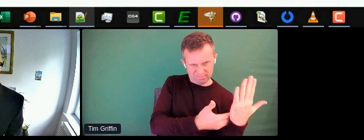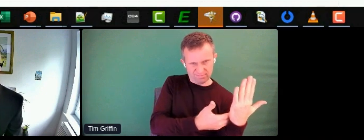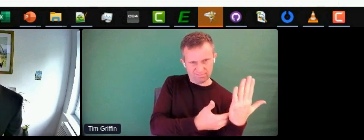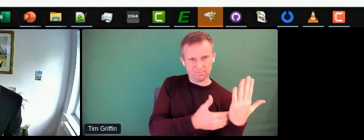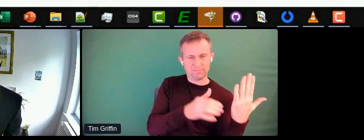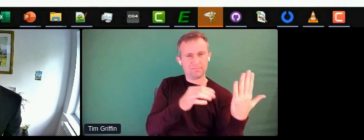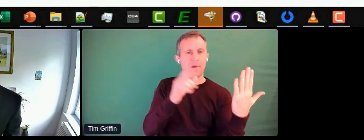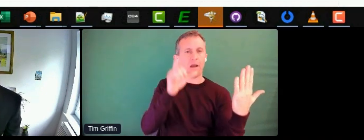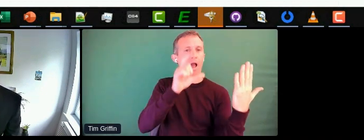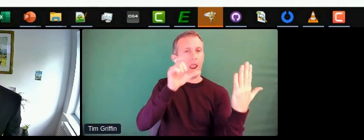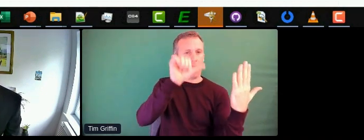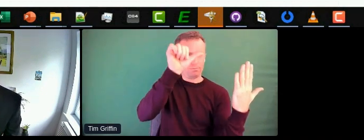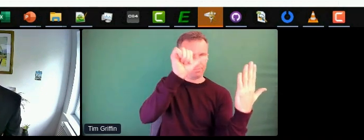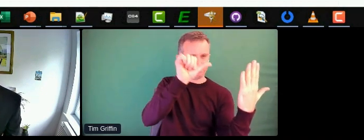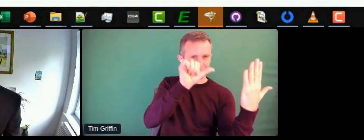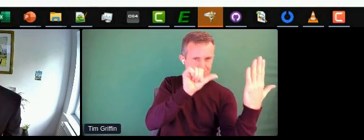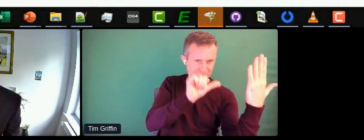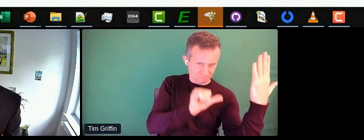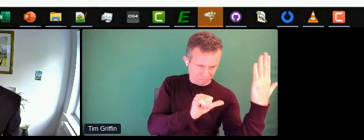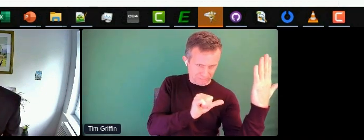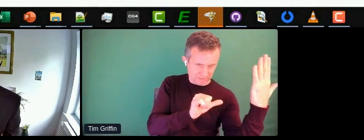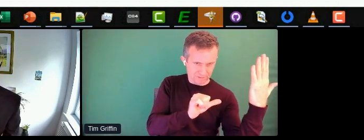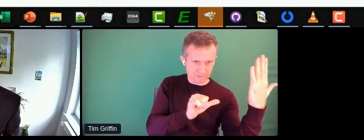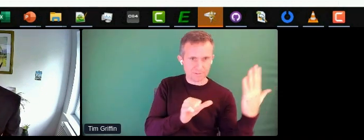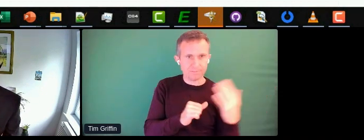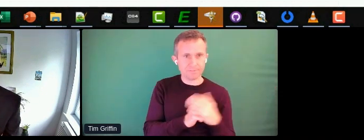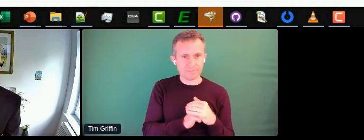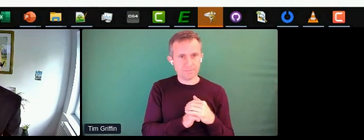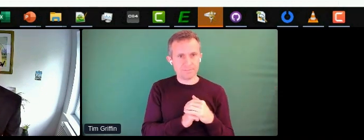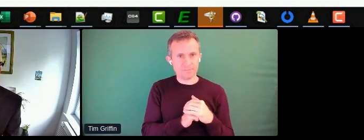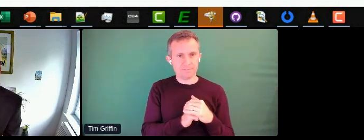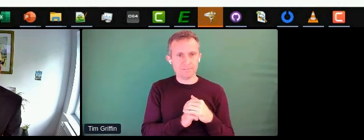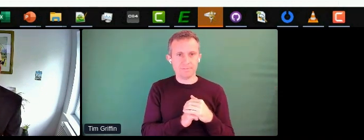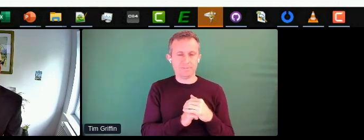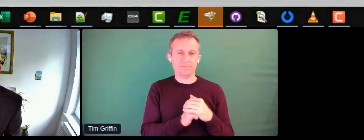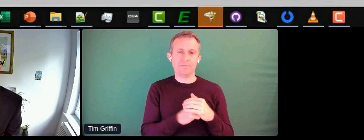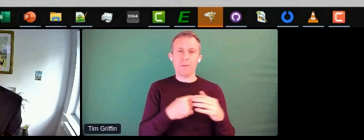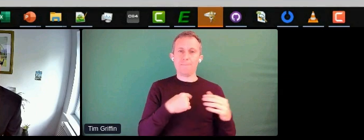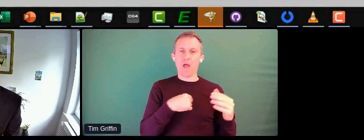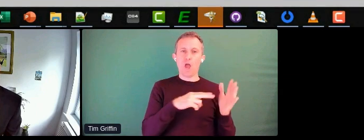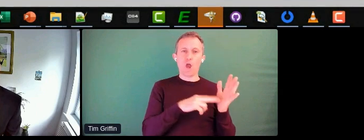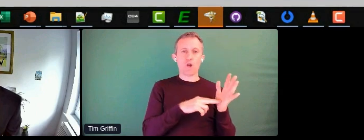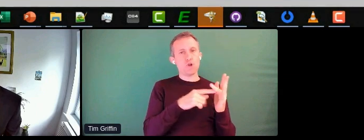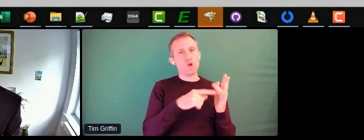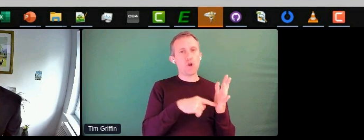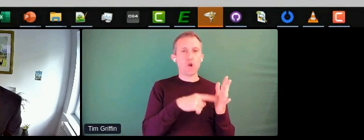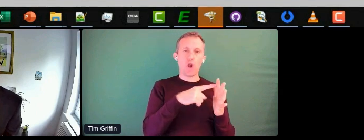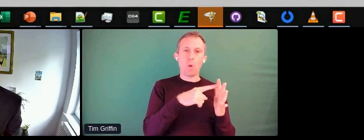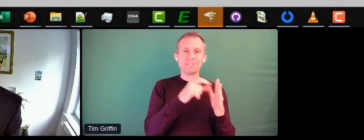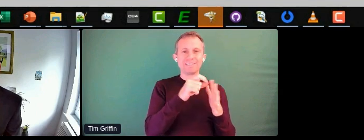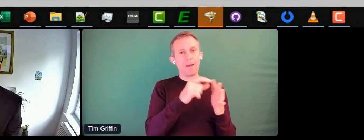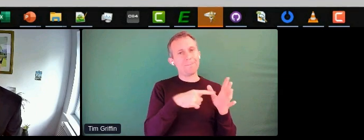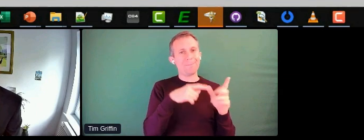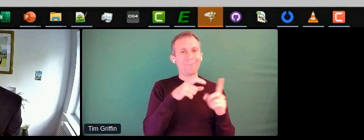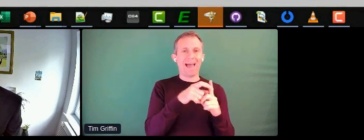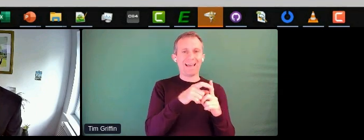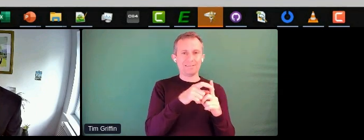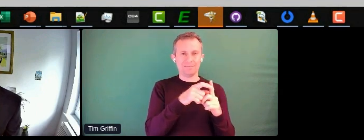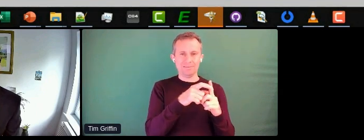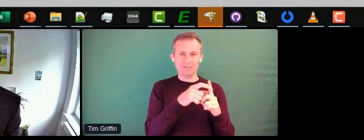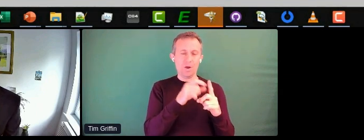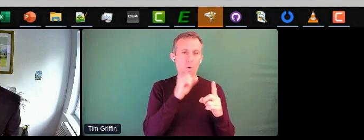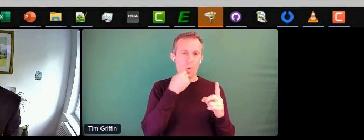website. And from a notepad, I'm just going to paste in all of the colors from my brand